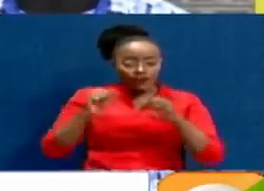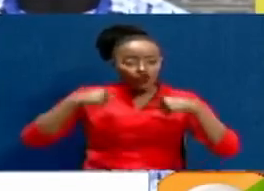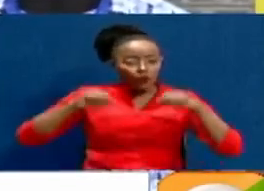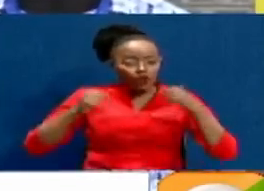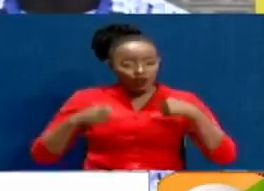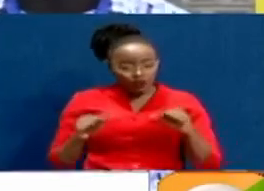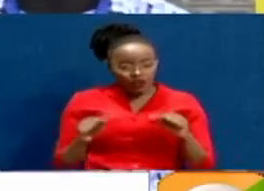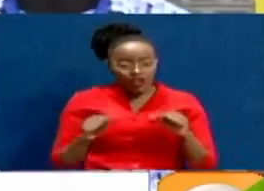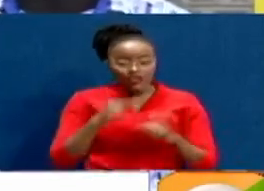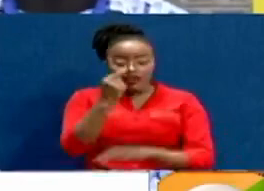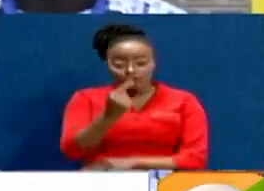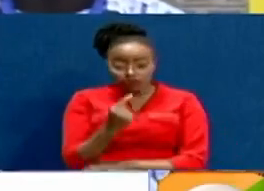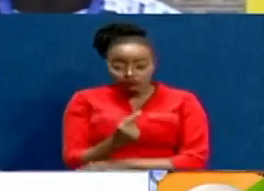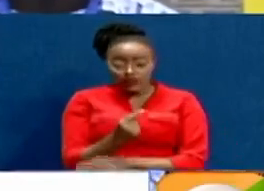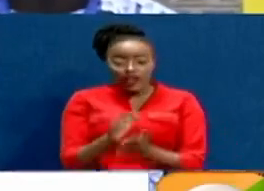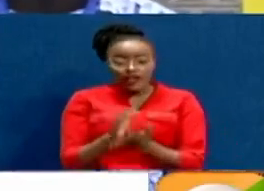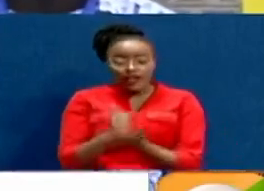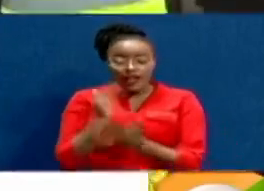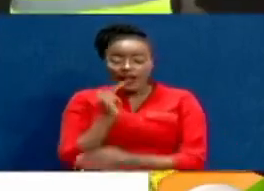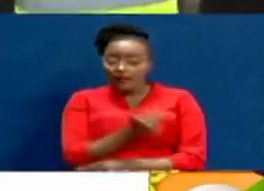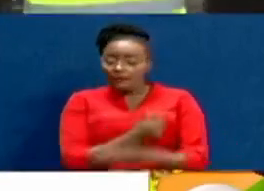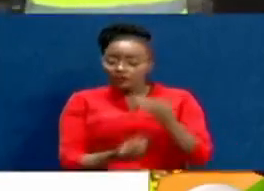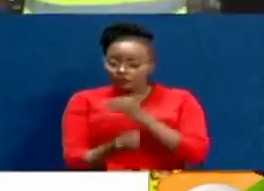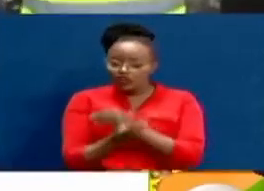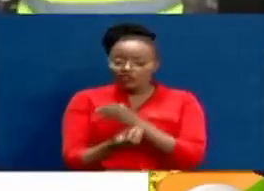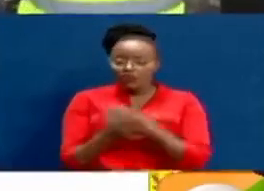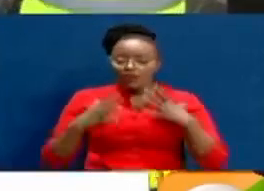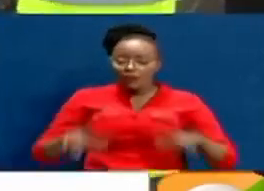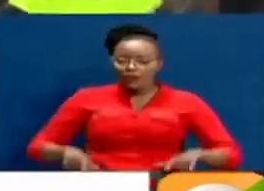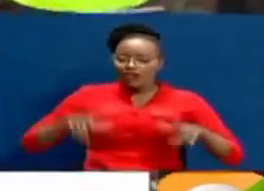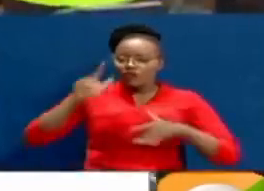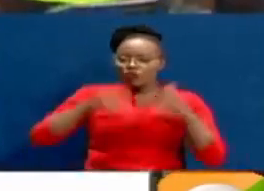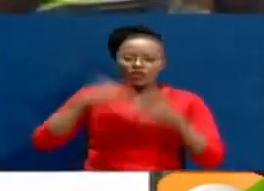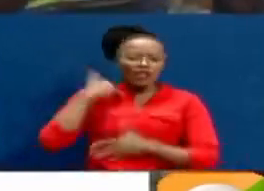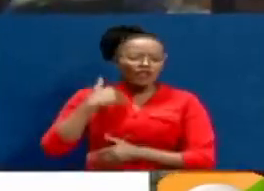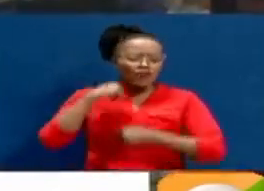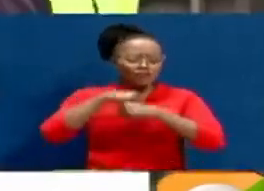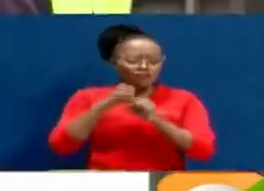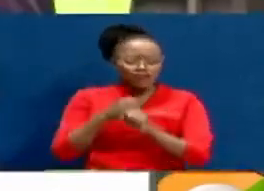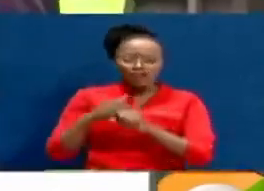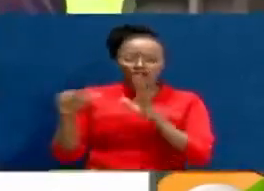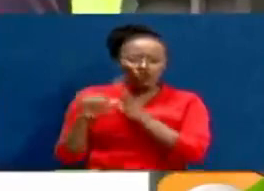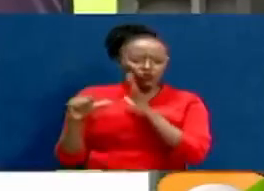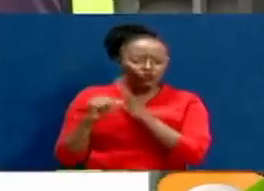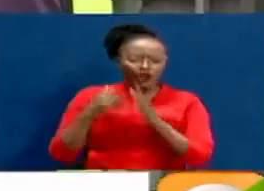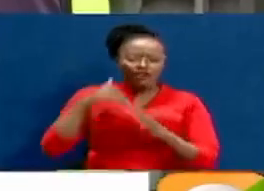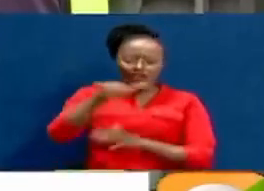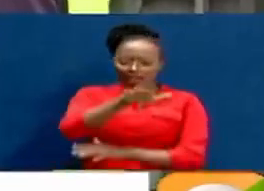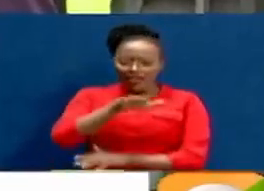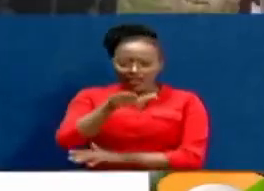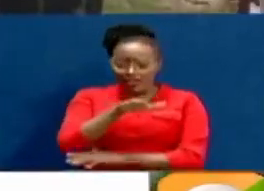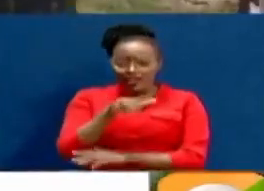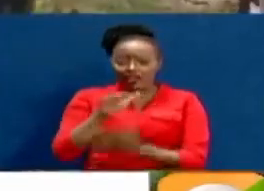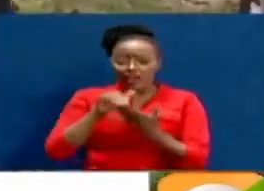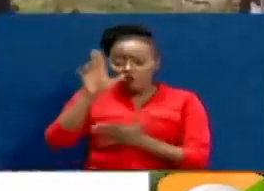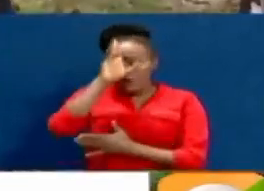bodaboda. Wajitokeze na watusaidie kutueleza. Residents say robbers have been causing mayhem in the area for some time now and want